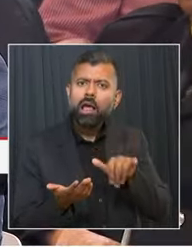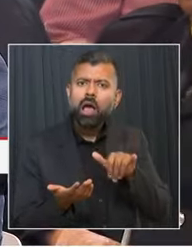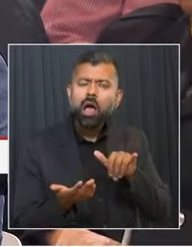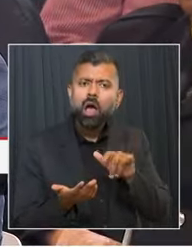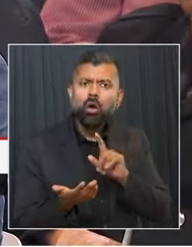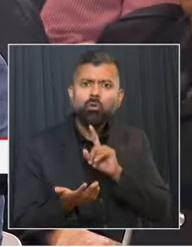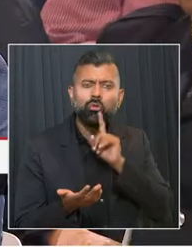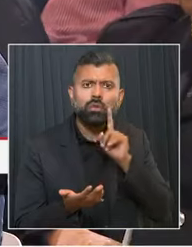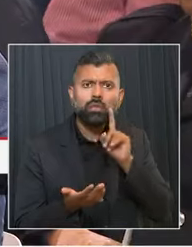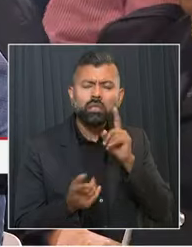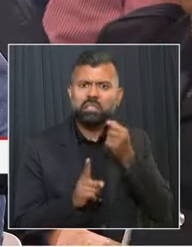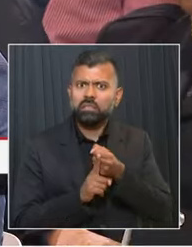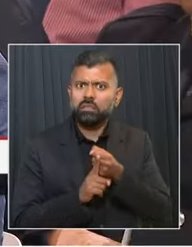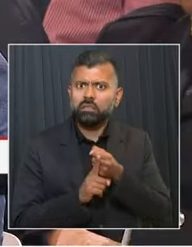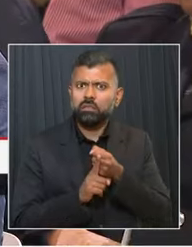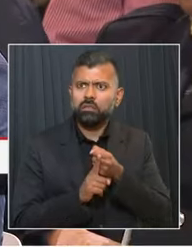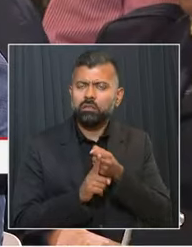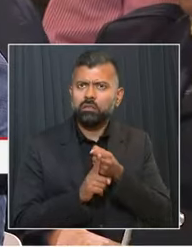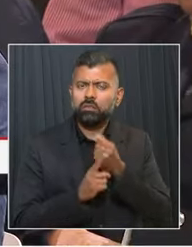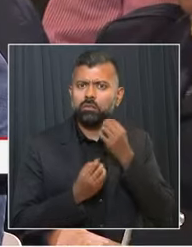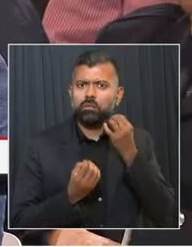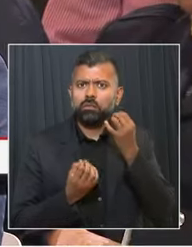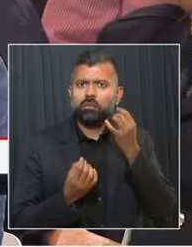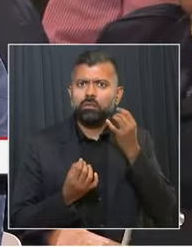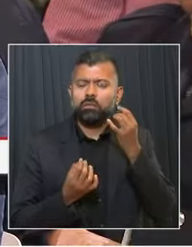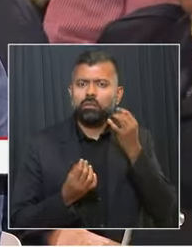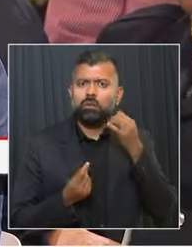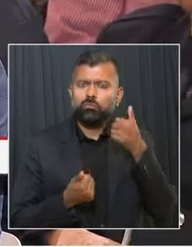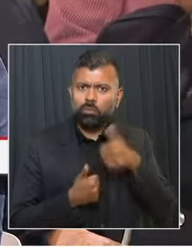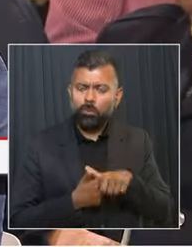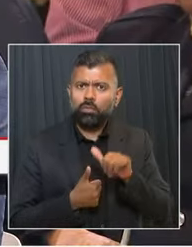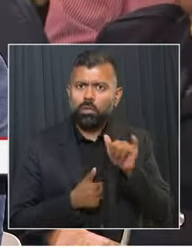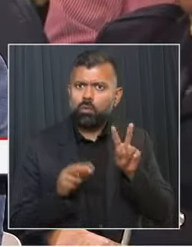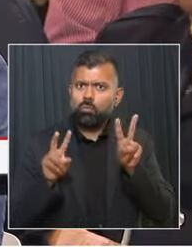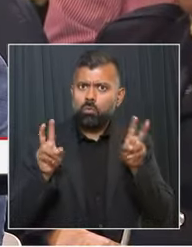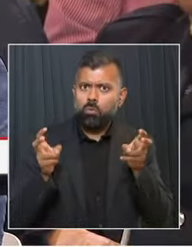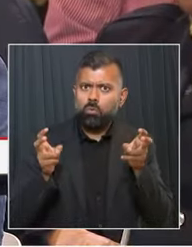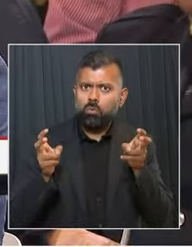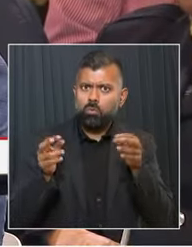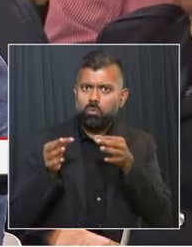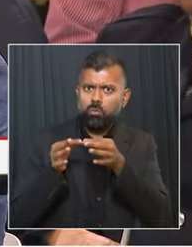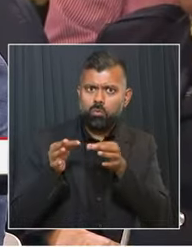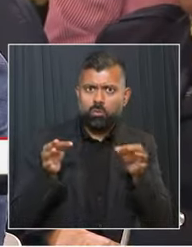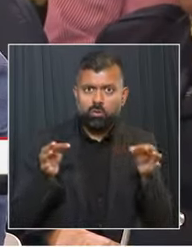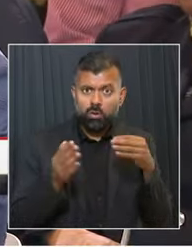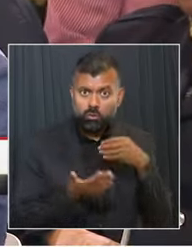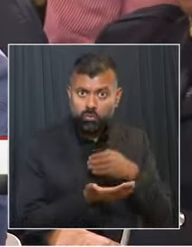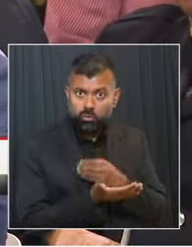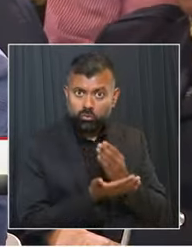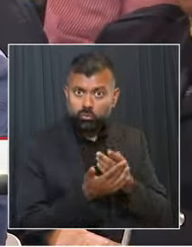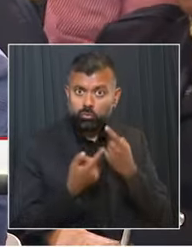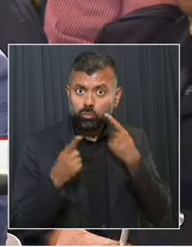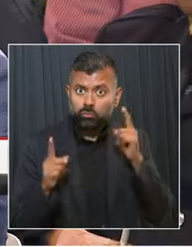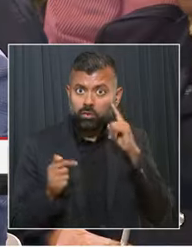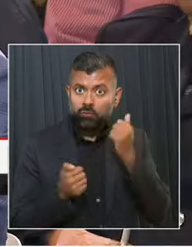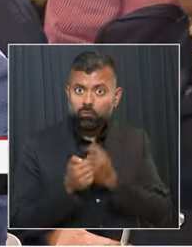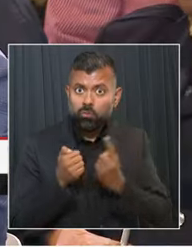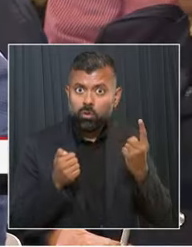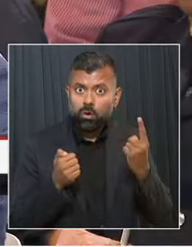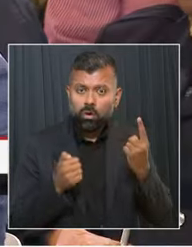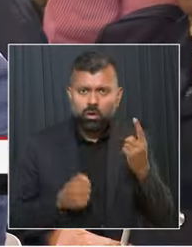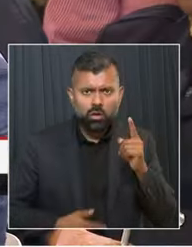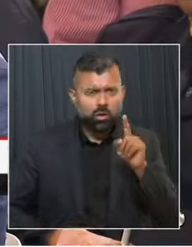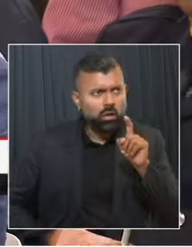be looking to answer as I review the budget. Does it keep people safe? Does it invest in education